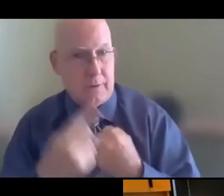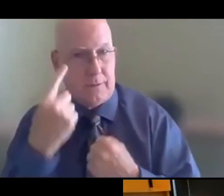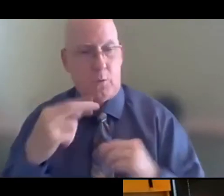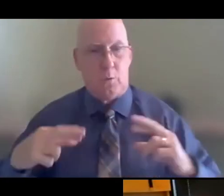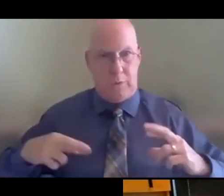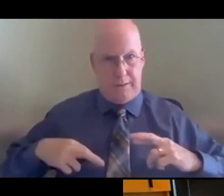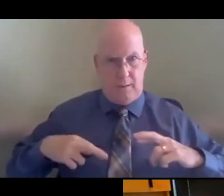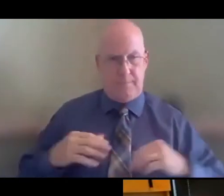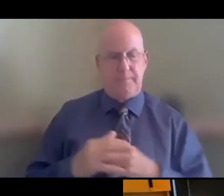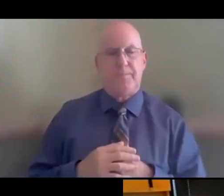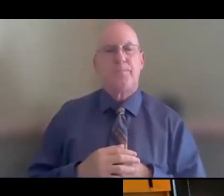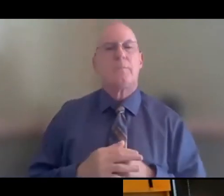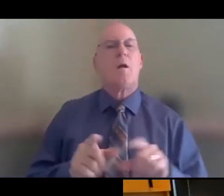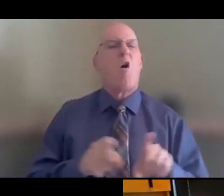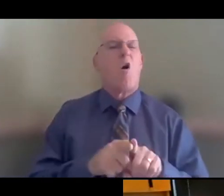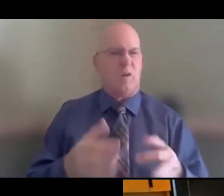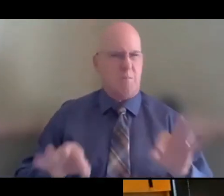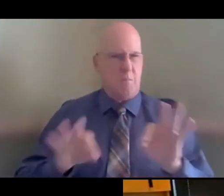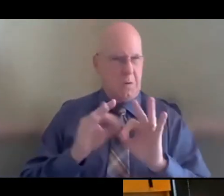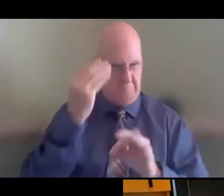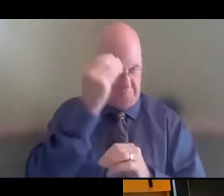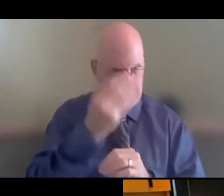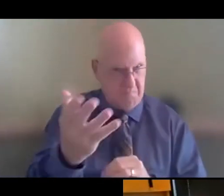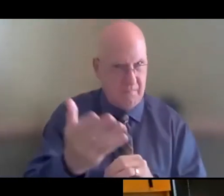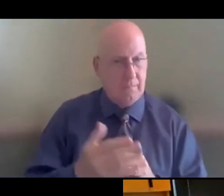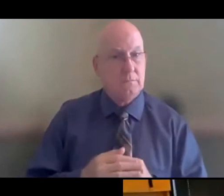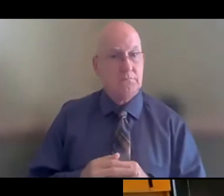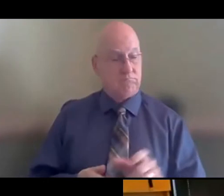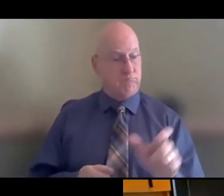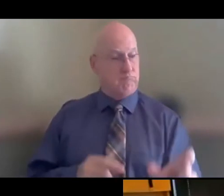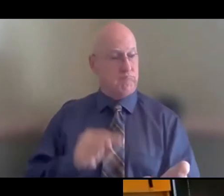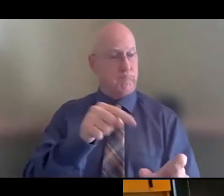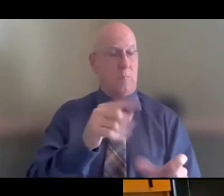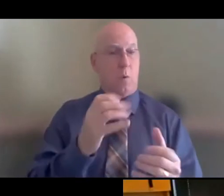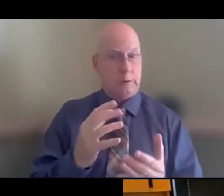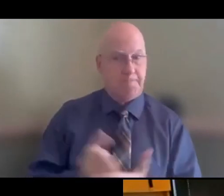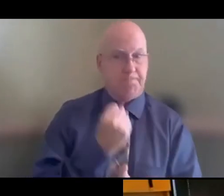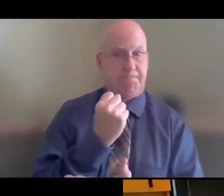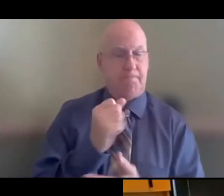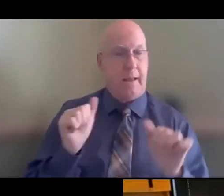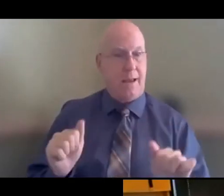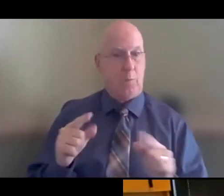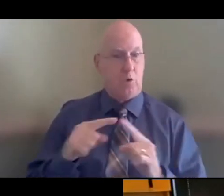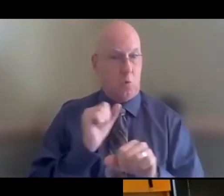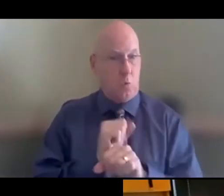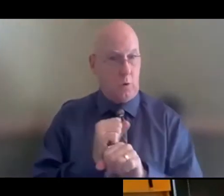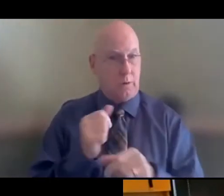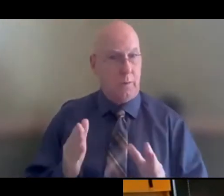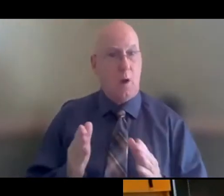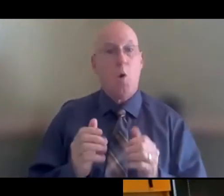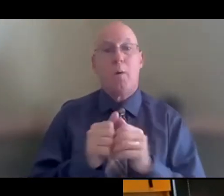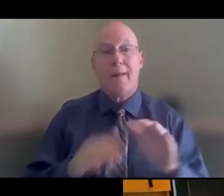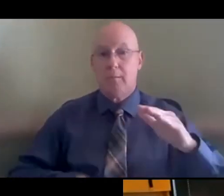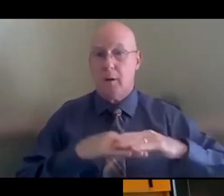also important to know is individuals may want to take advantage of that able to work provision without even reaching the